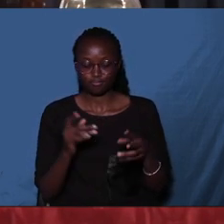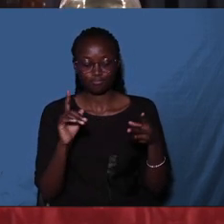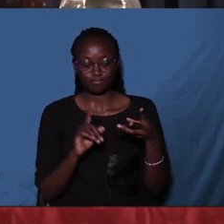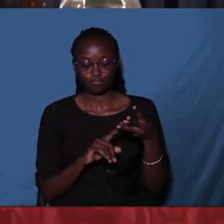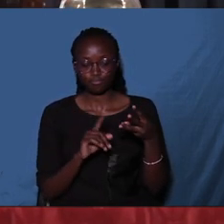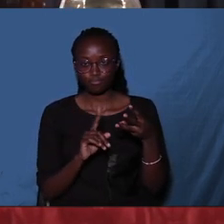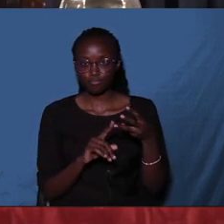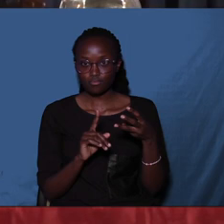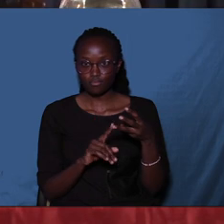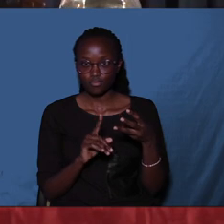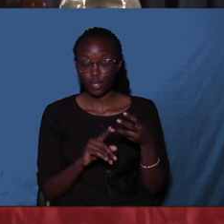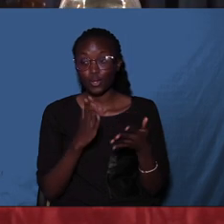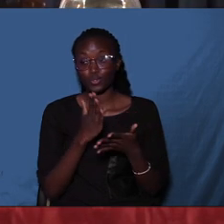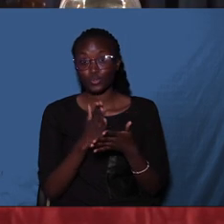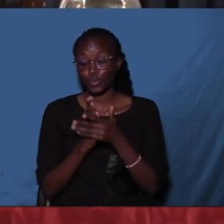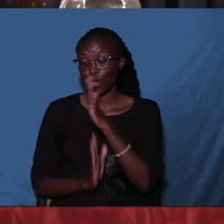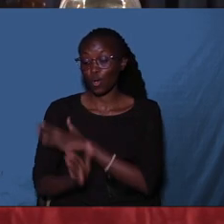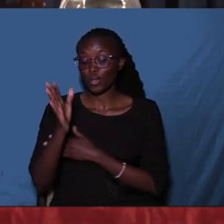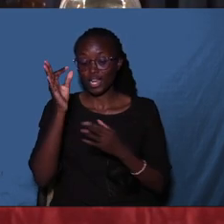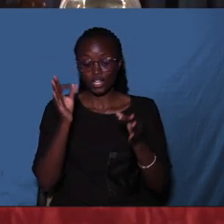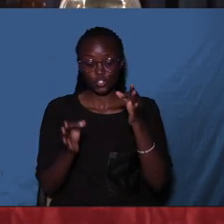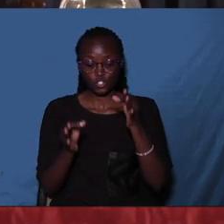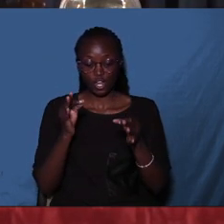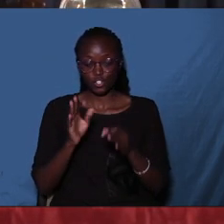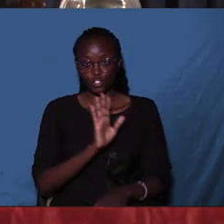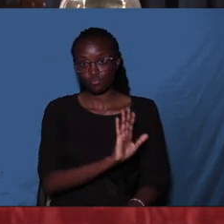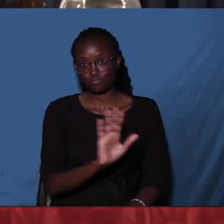will eventually be judged by God.